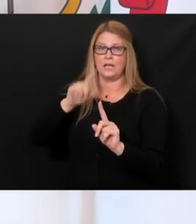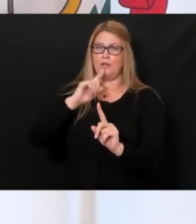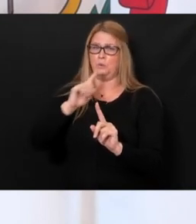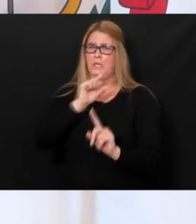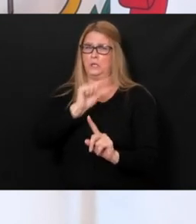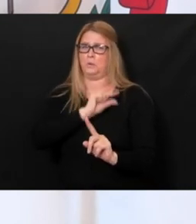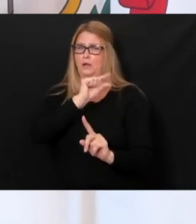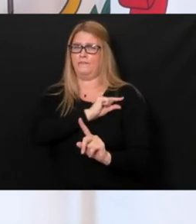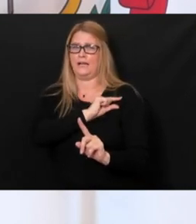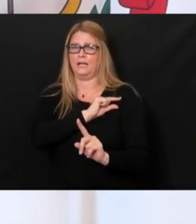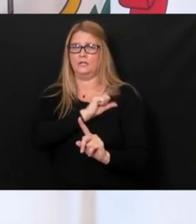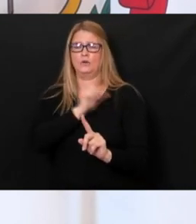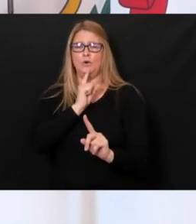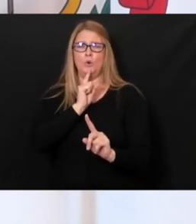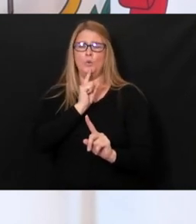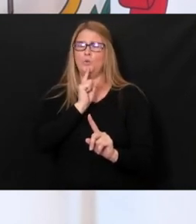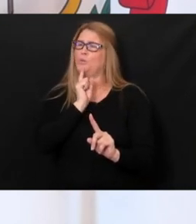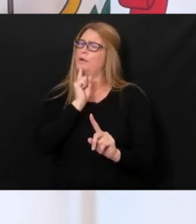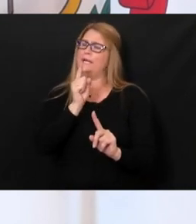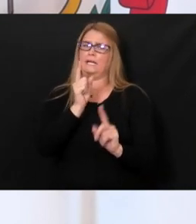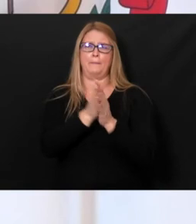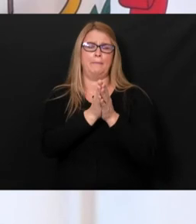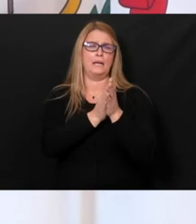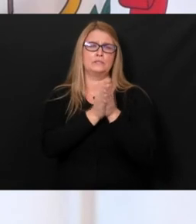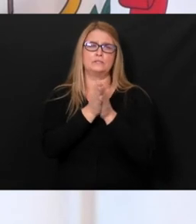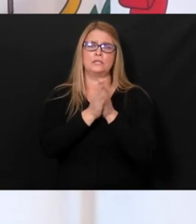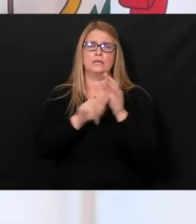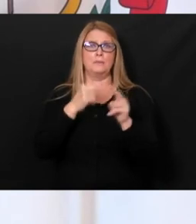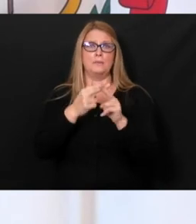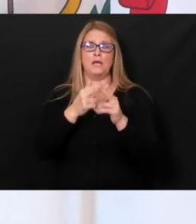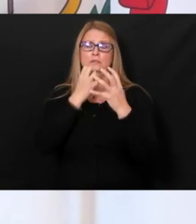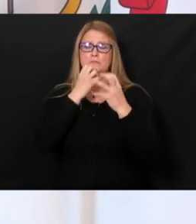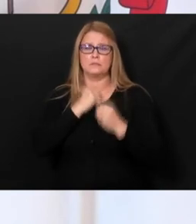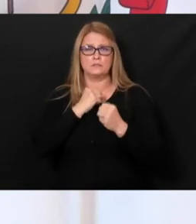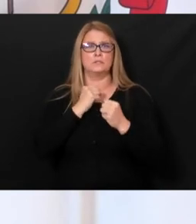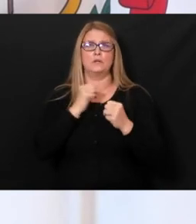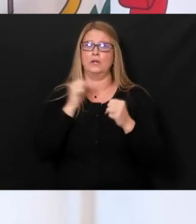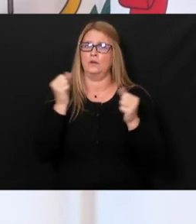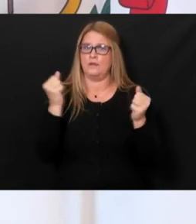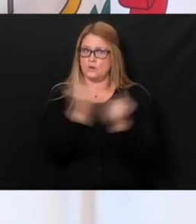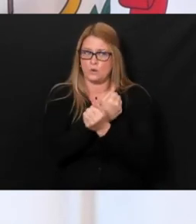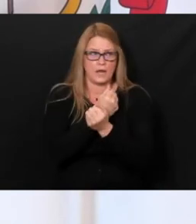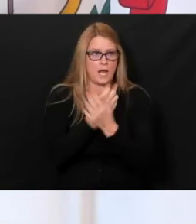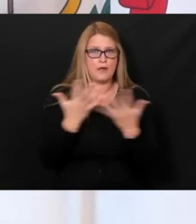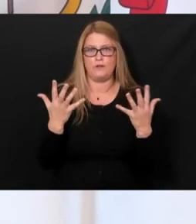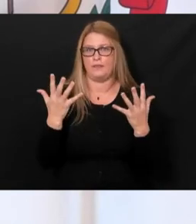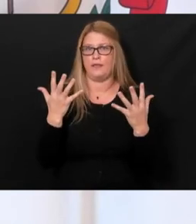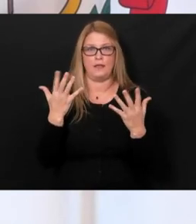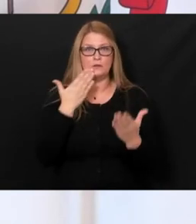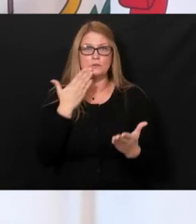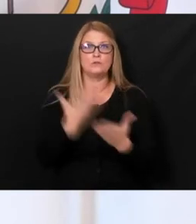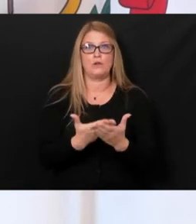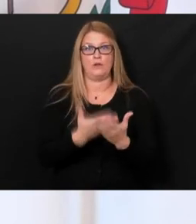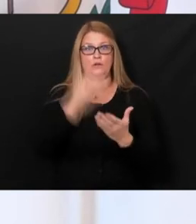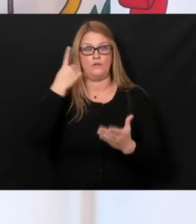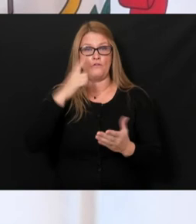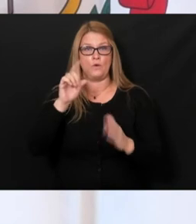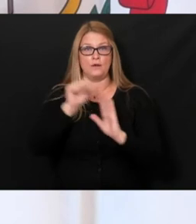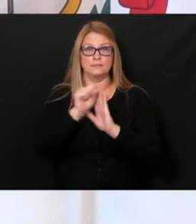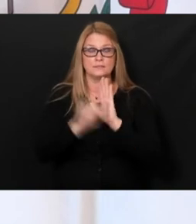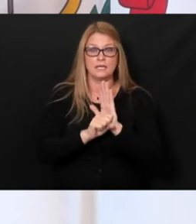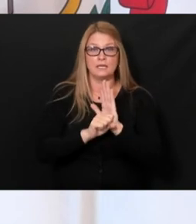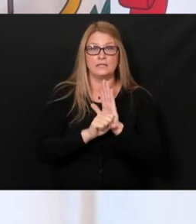are they passionate about what they're doing. I mean, they're not just going through the motion and doing it a couple hours a day and then just saying,